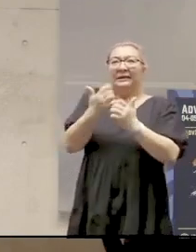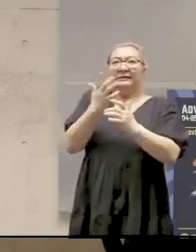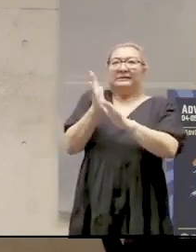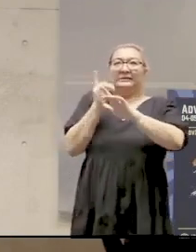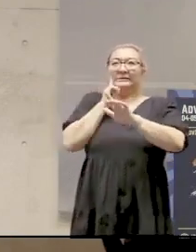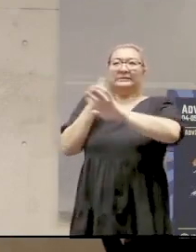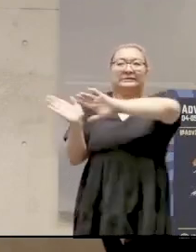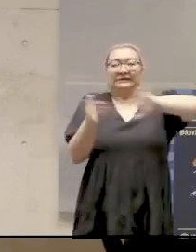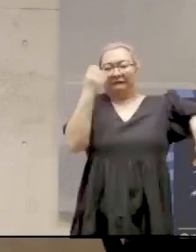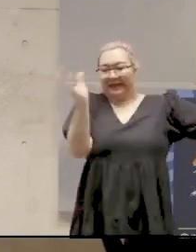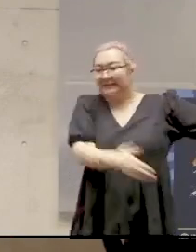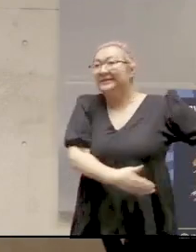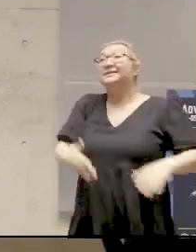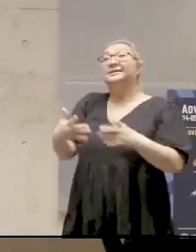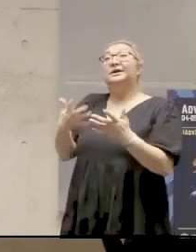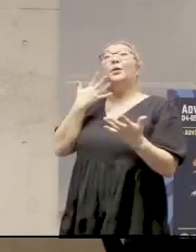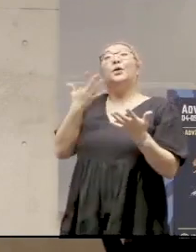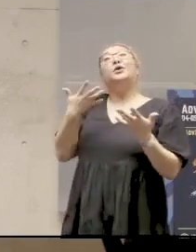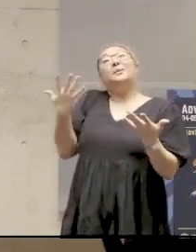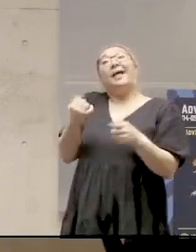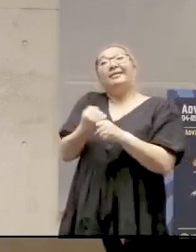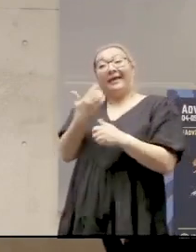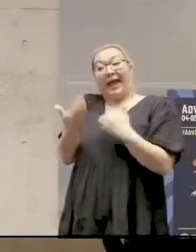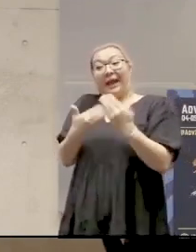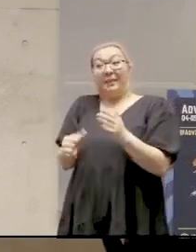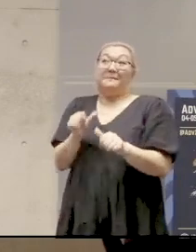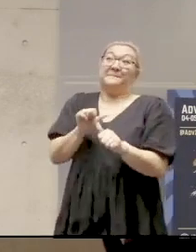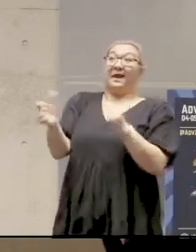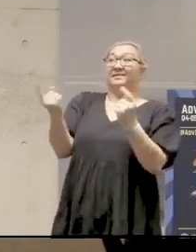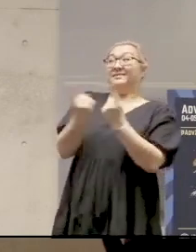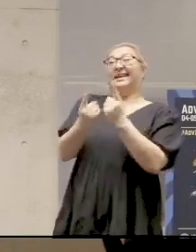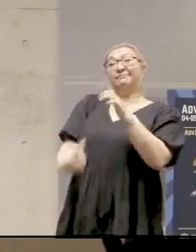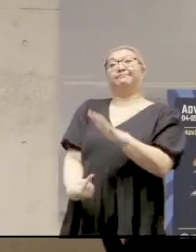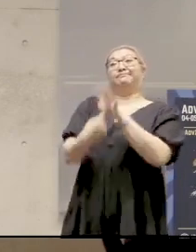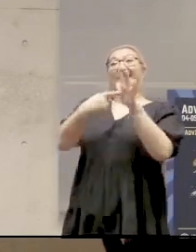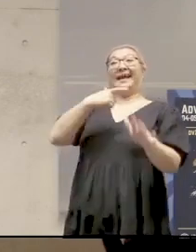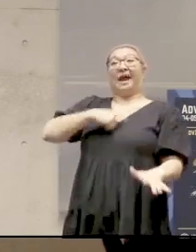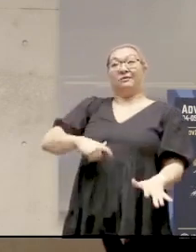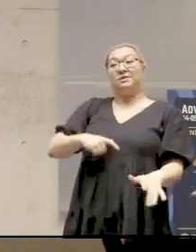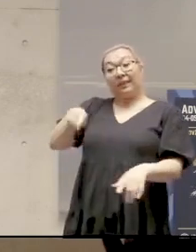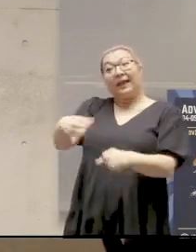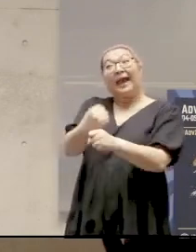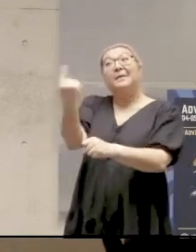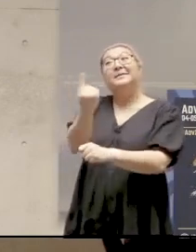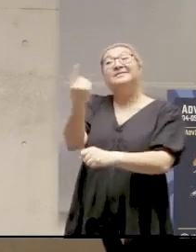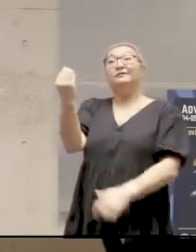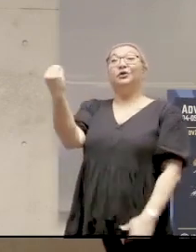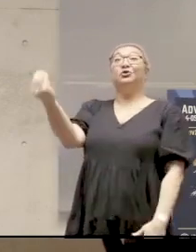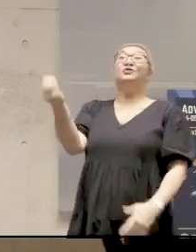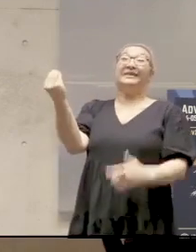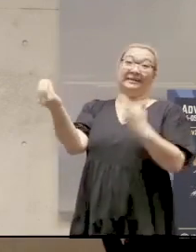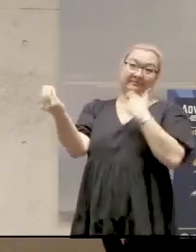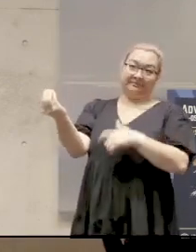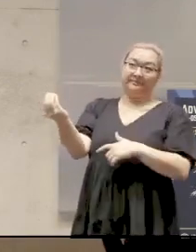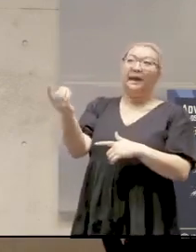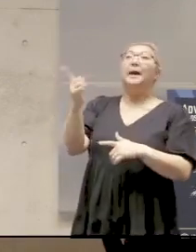the best thing about it is the main character, because while the game is Greek, it's dubbed by various actors. Now, has anyone